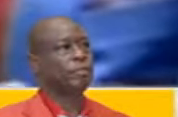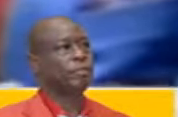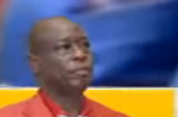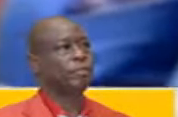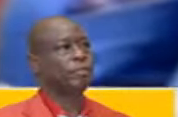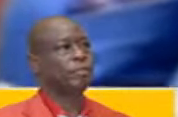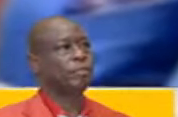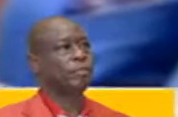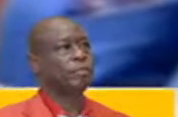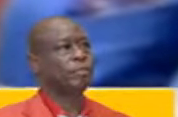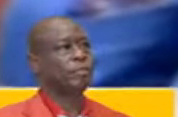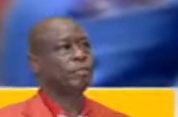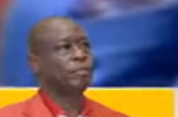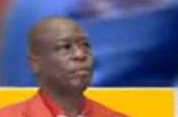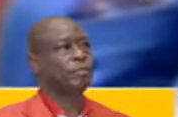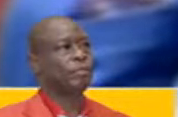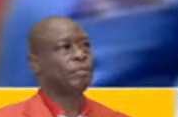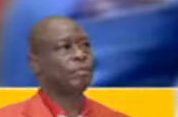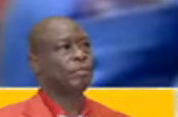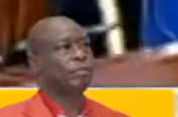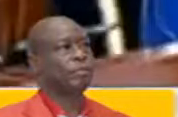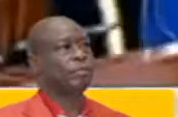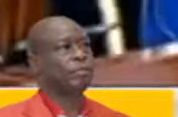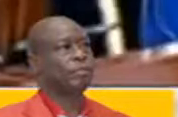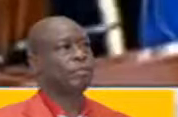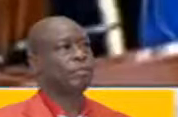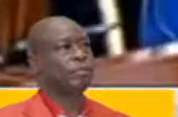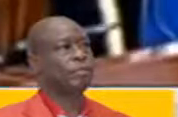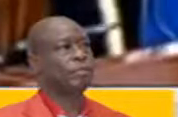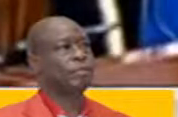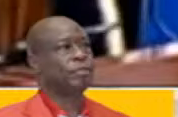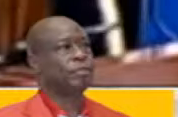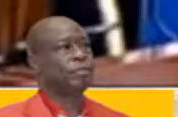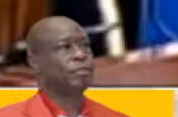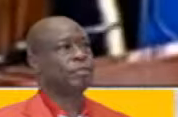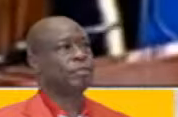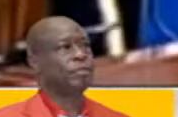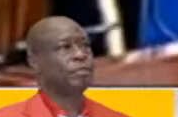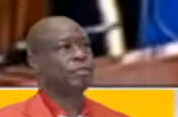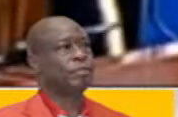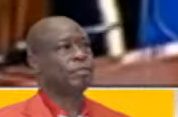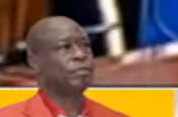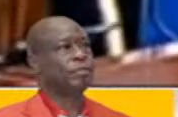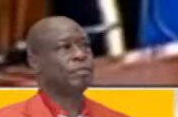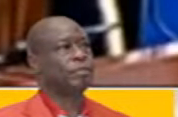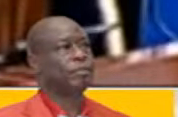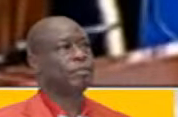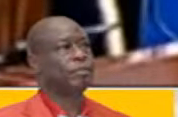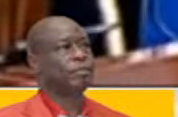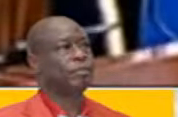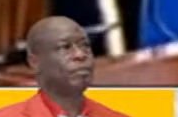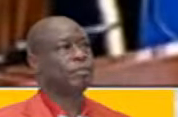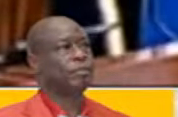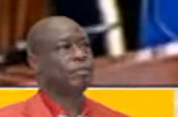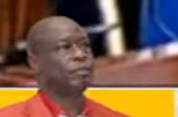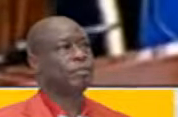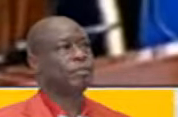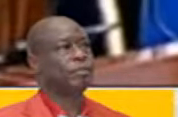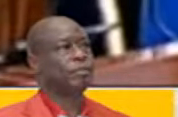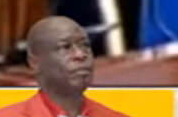in the volume, if you go to volume 1, page 67